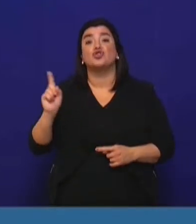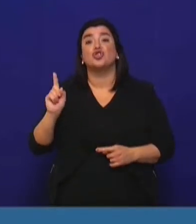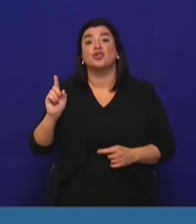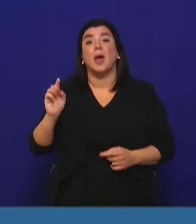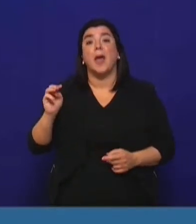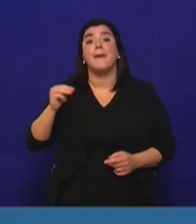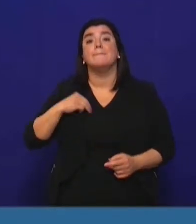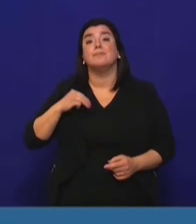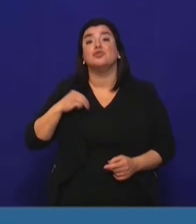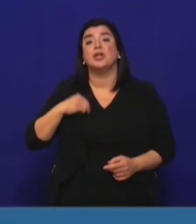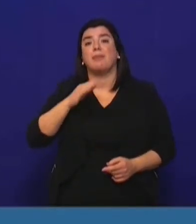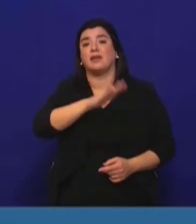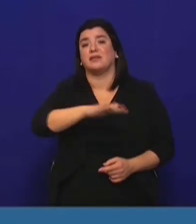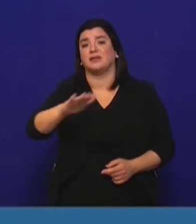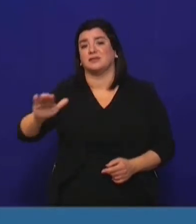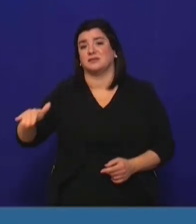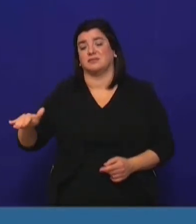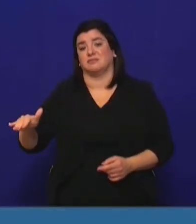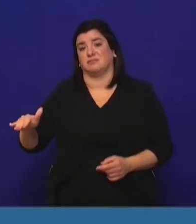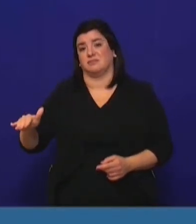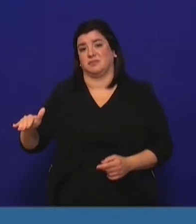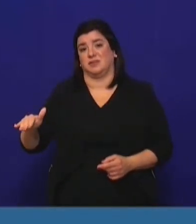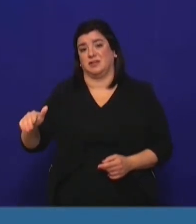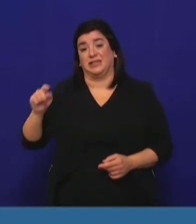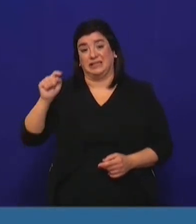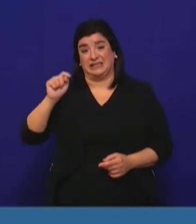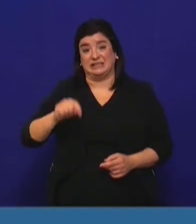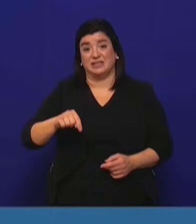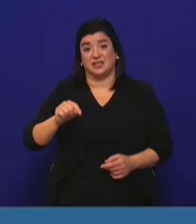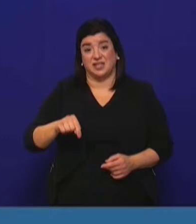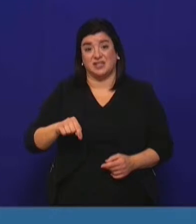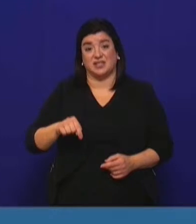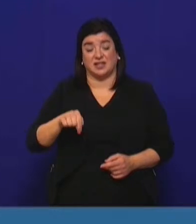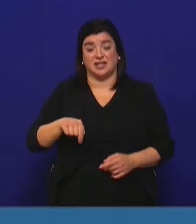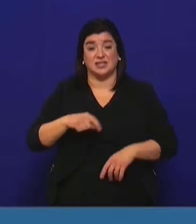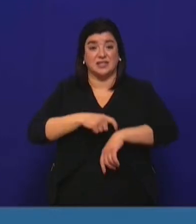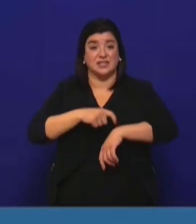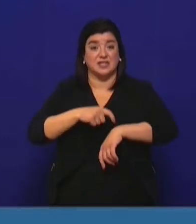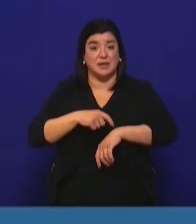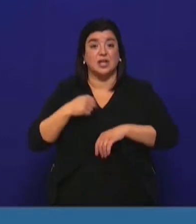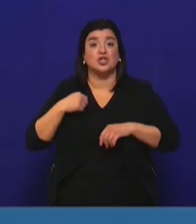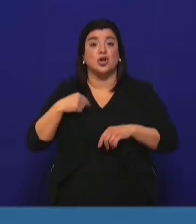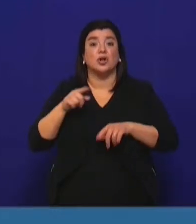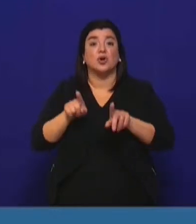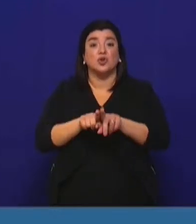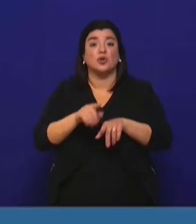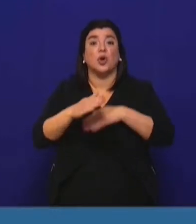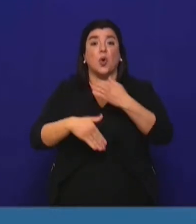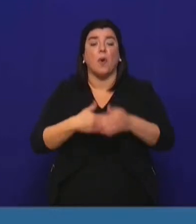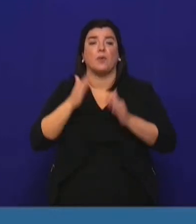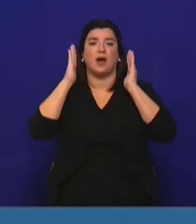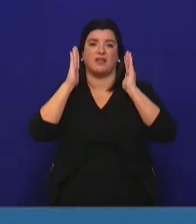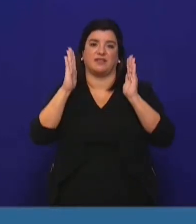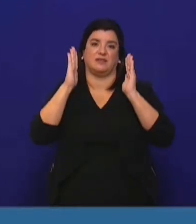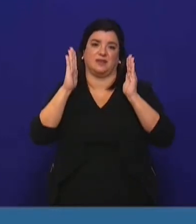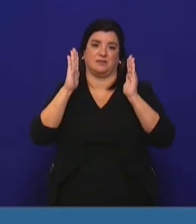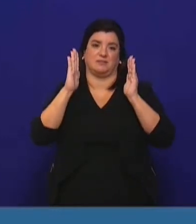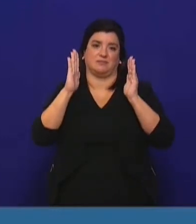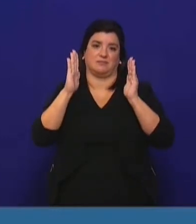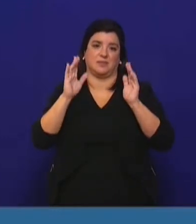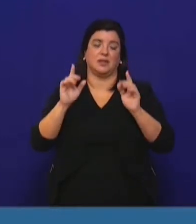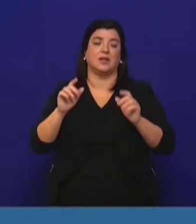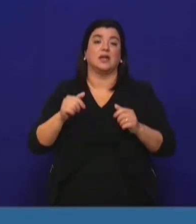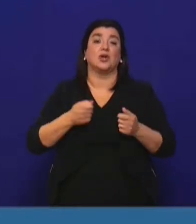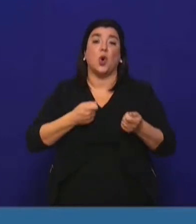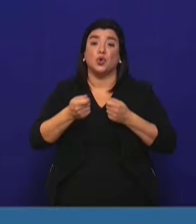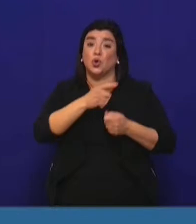Jiddependi kemm aħna f'din il-fażi waqt li għaddejjed il-qim nibqgħu attenti wkoll għal mezzi ta' mitigazzjoni. Il-kontroll qiegħed